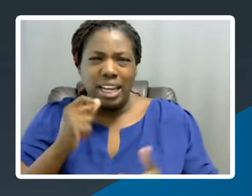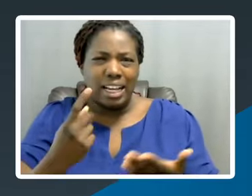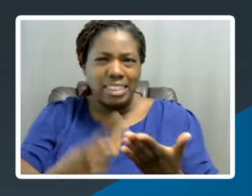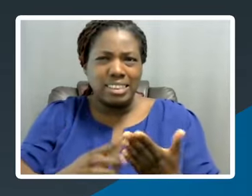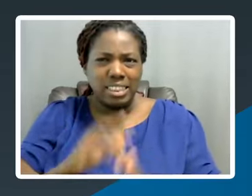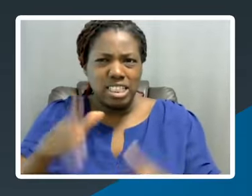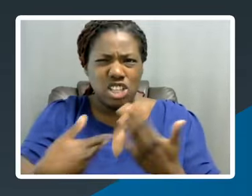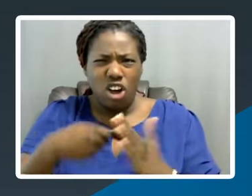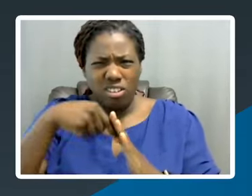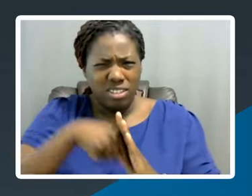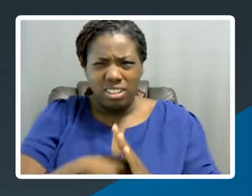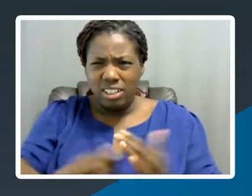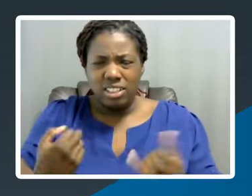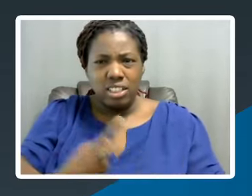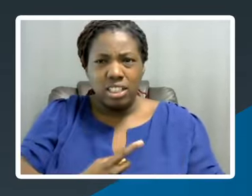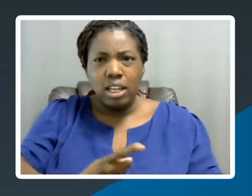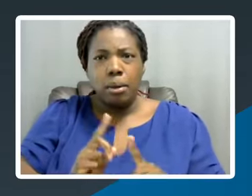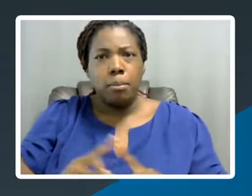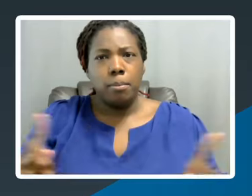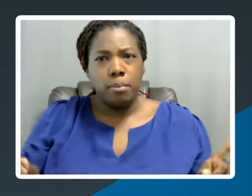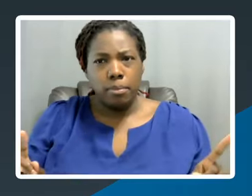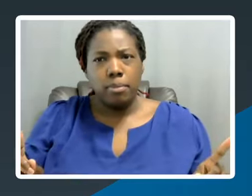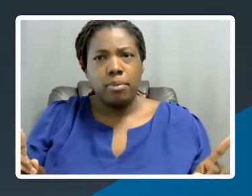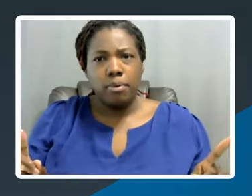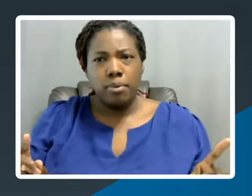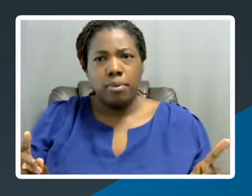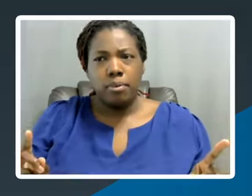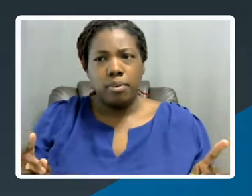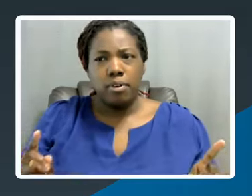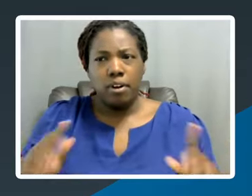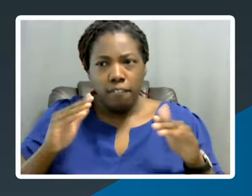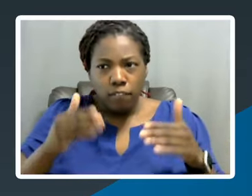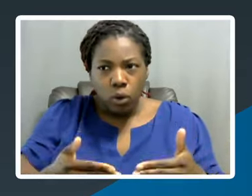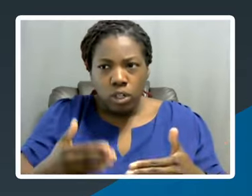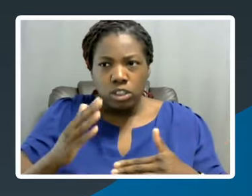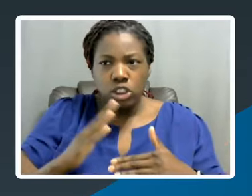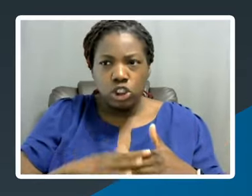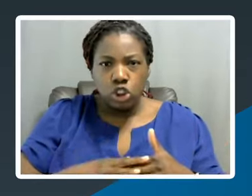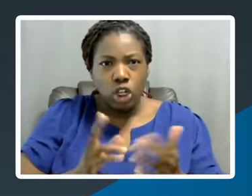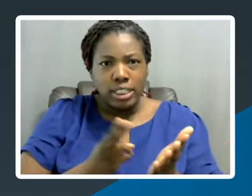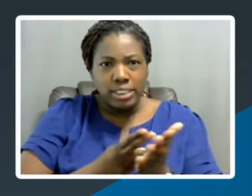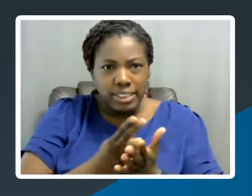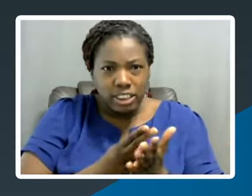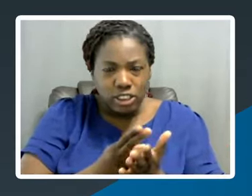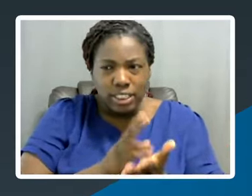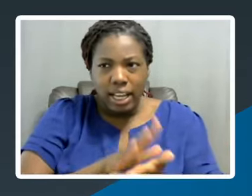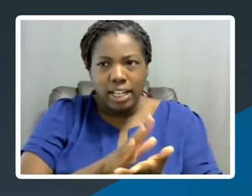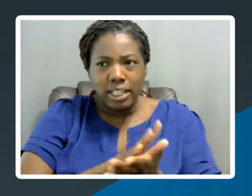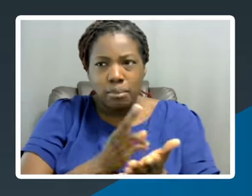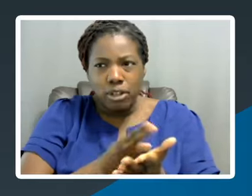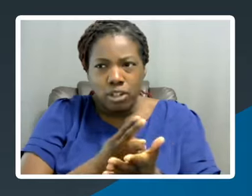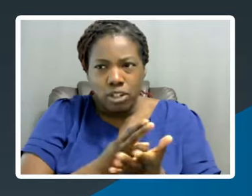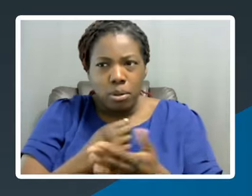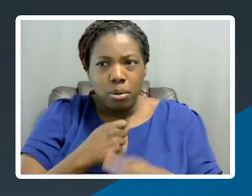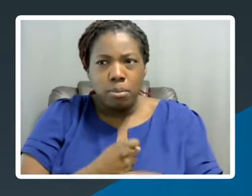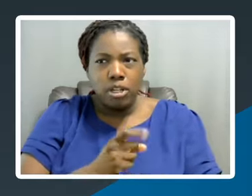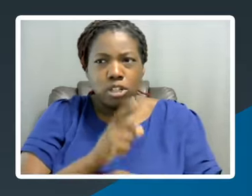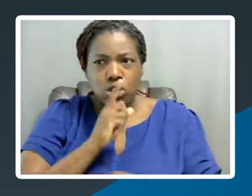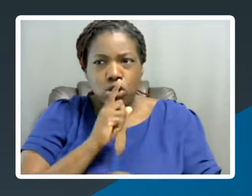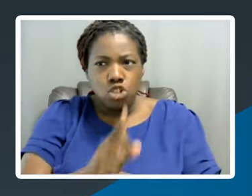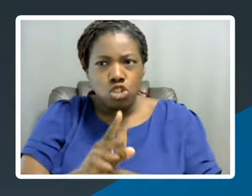another discussion. But it's things like focusing on integrity, academic integrity. It's things like just making sure assessments